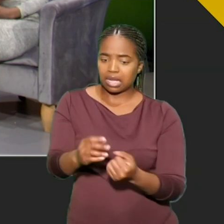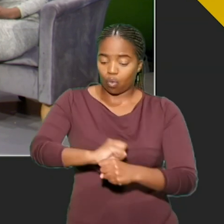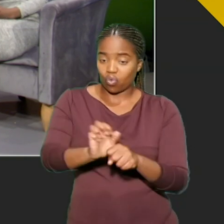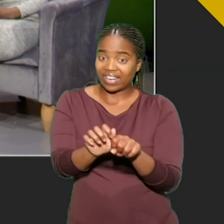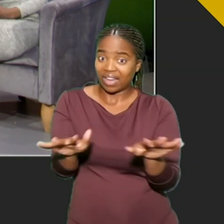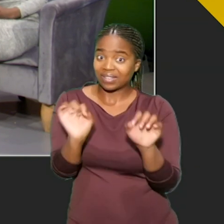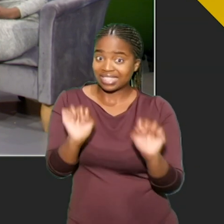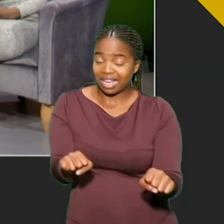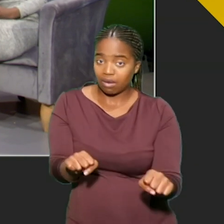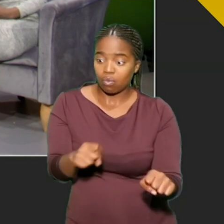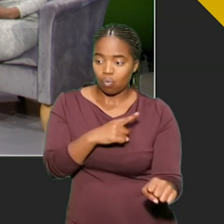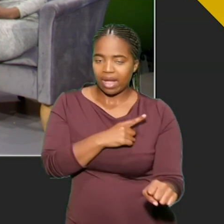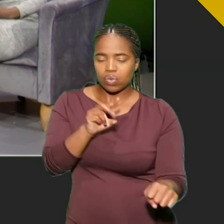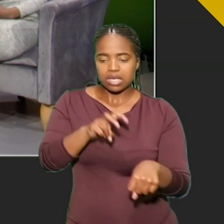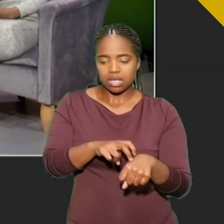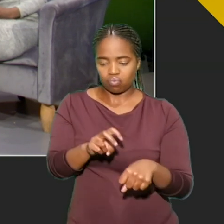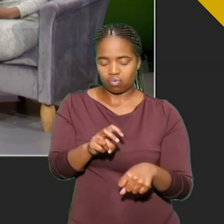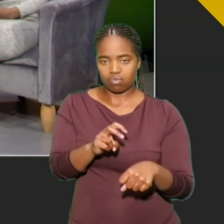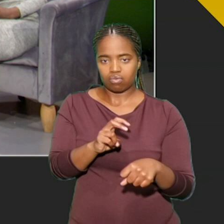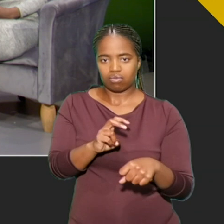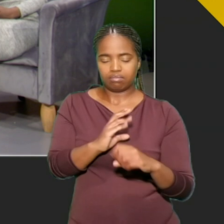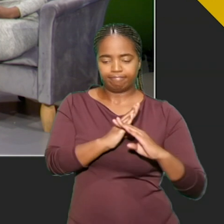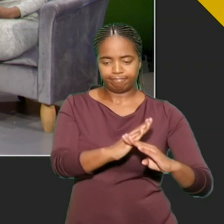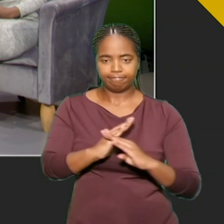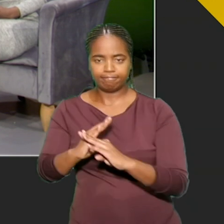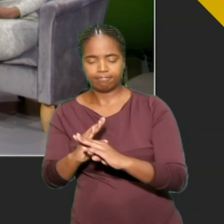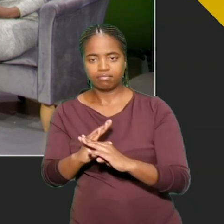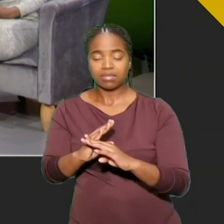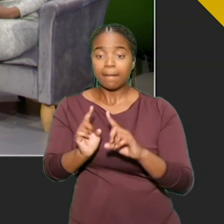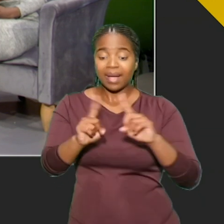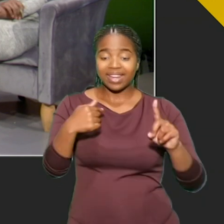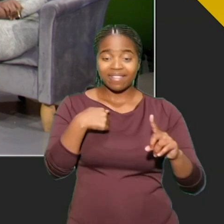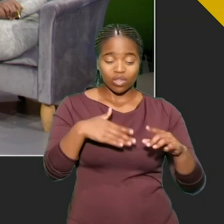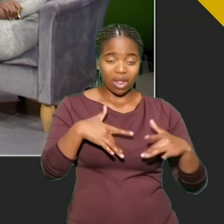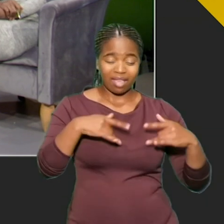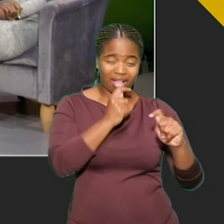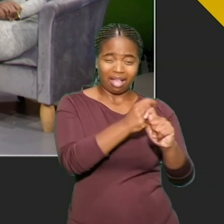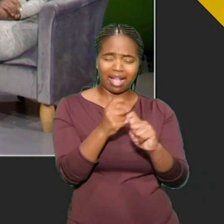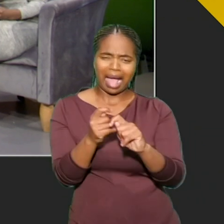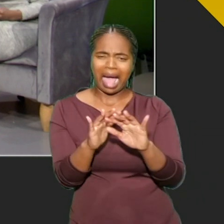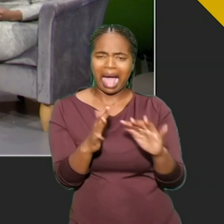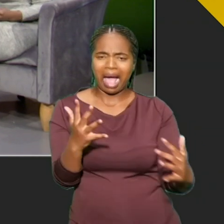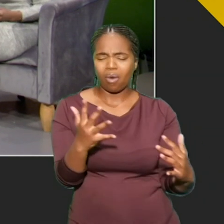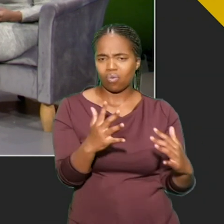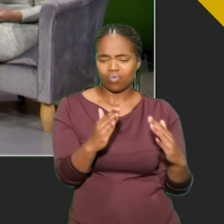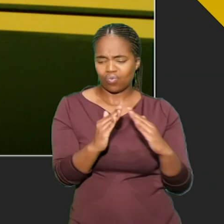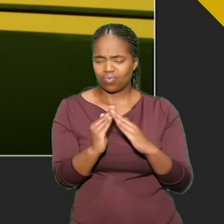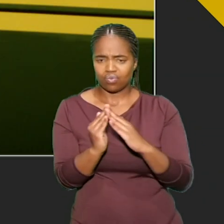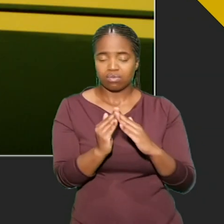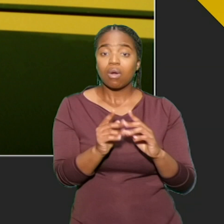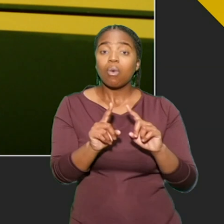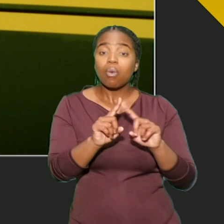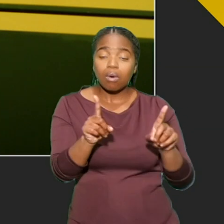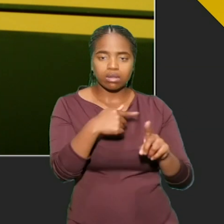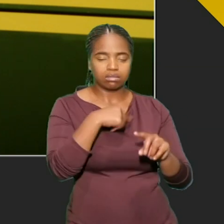COVID-19, these are some of the things that you've got to worry about, especially due to poor spatial planning. Ubu with some students, Jobang Shidu, with Asala Ganjan